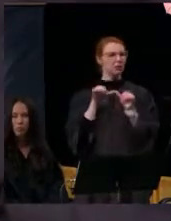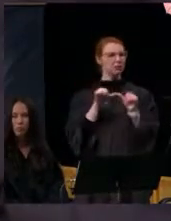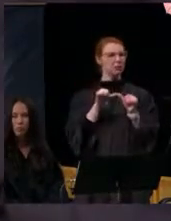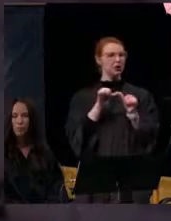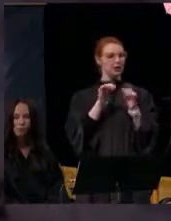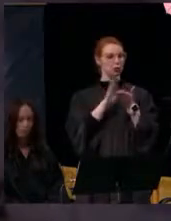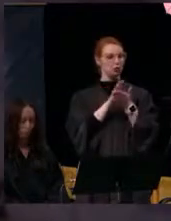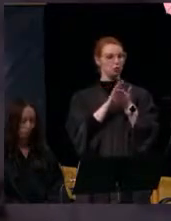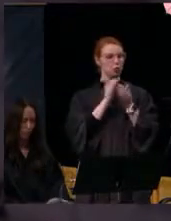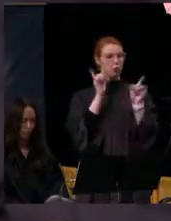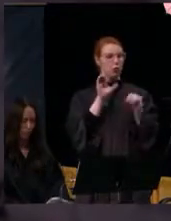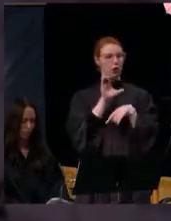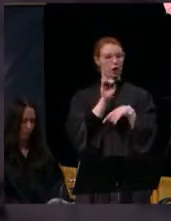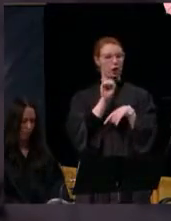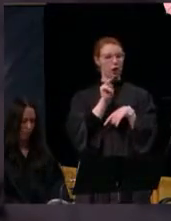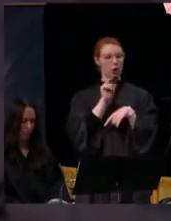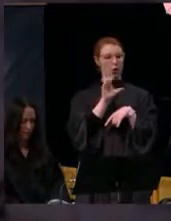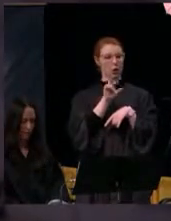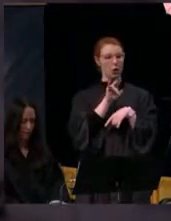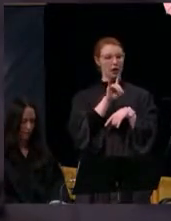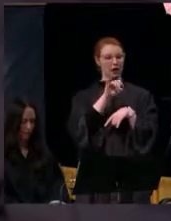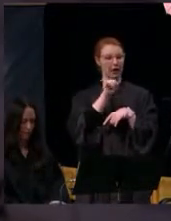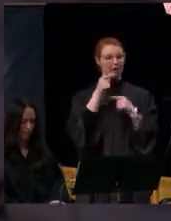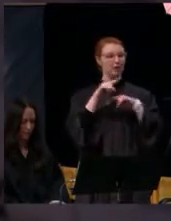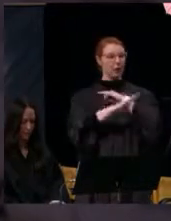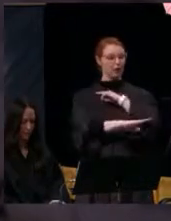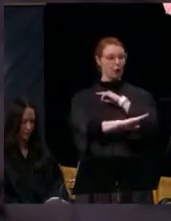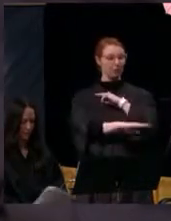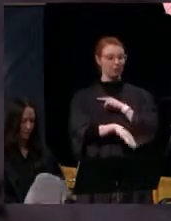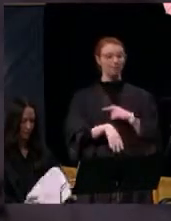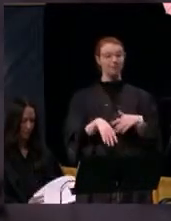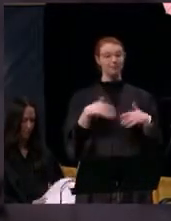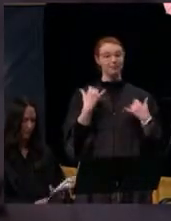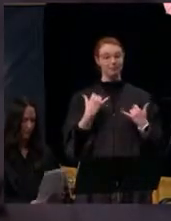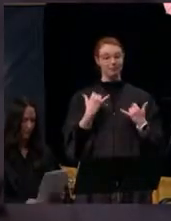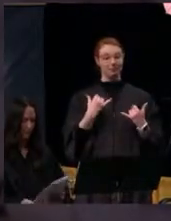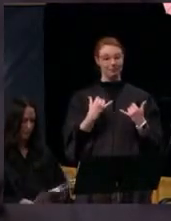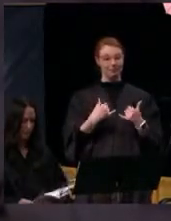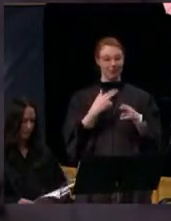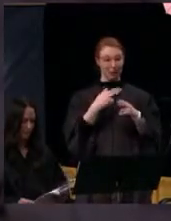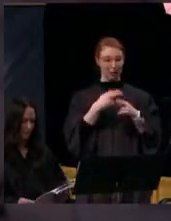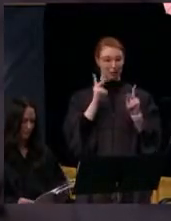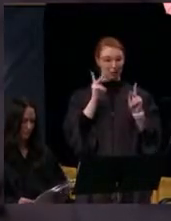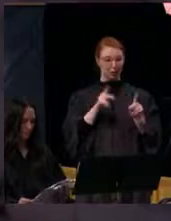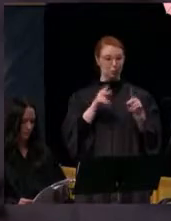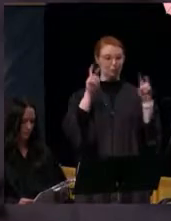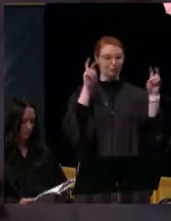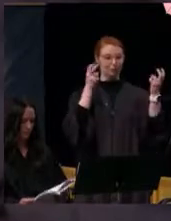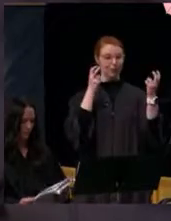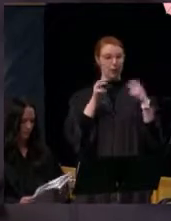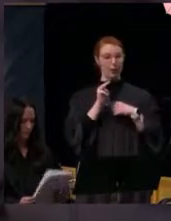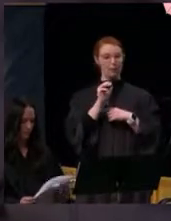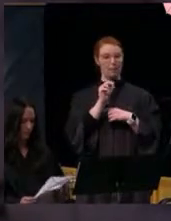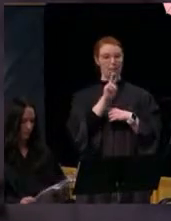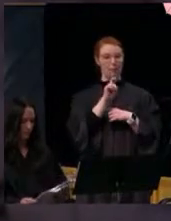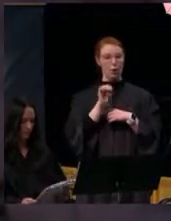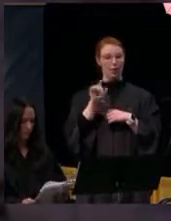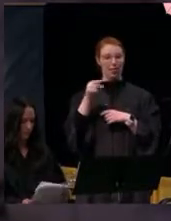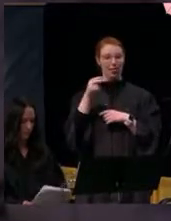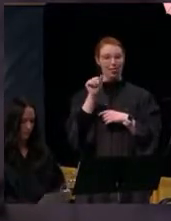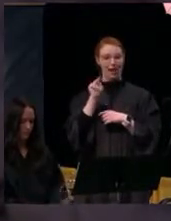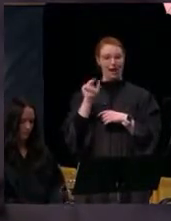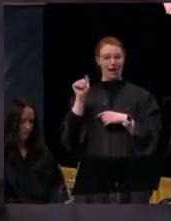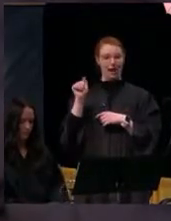Concordia College in this fall. Ladies and gentlemen, delivering her speech entitled More Than a Mural, help me in welcoming